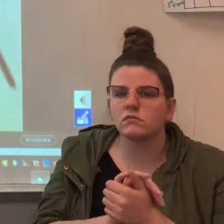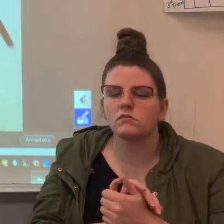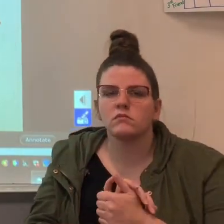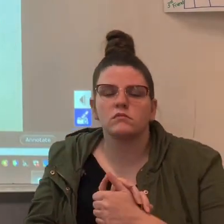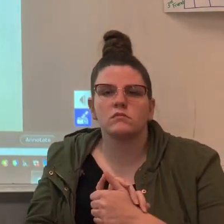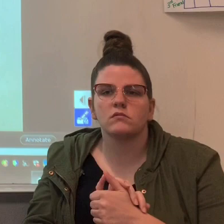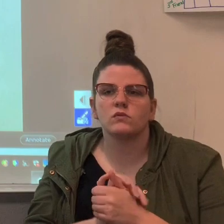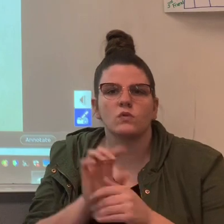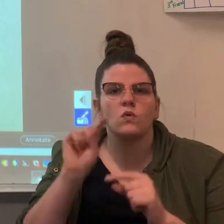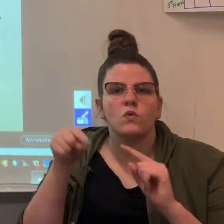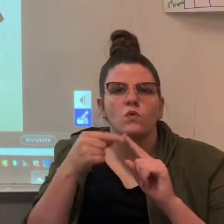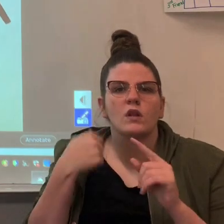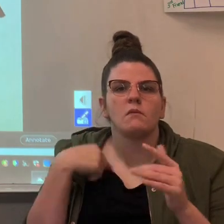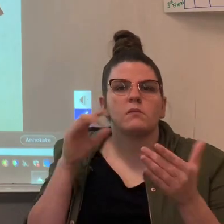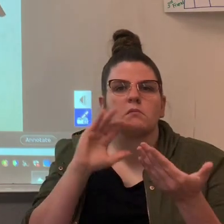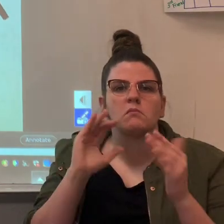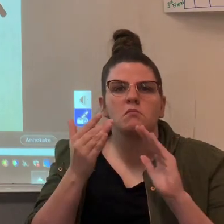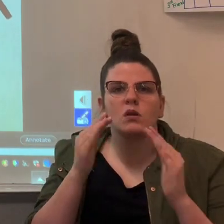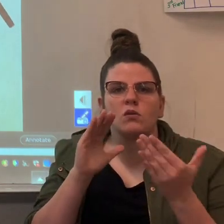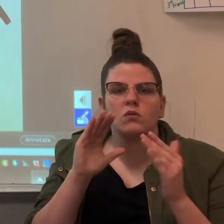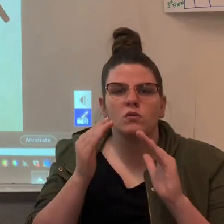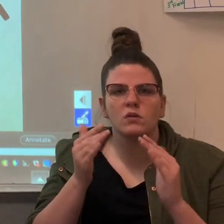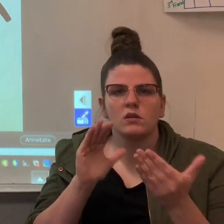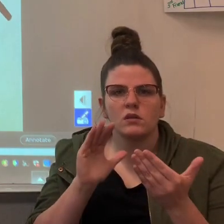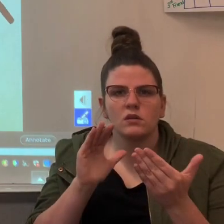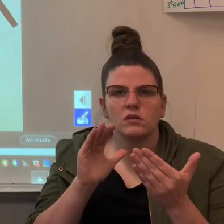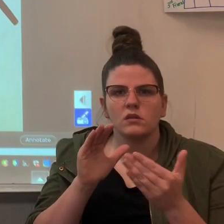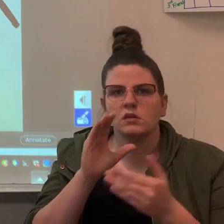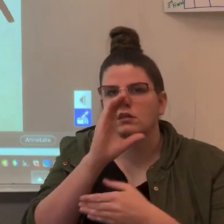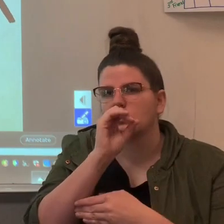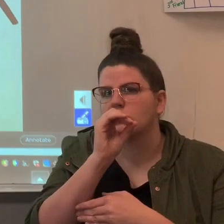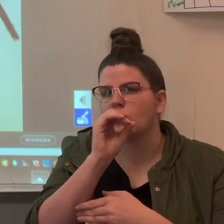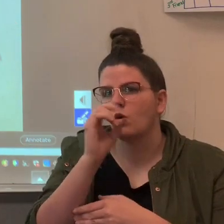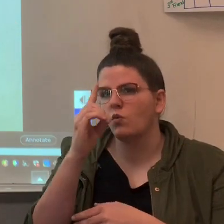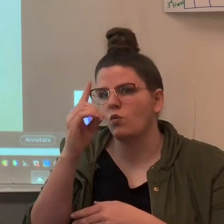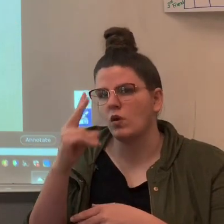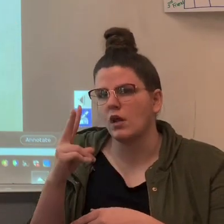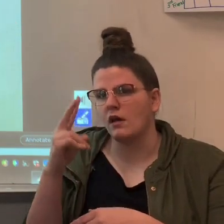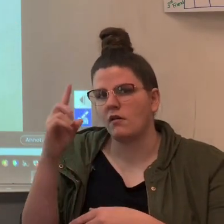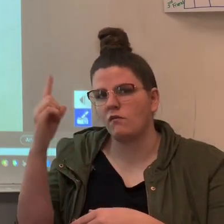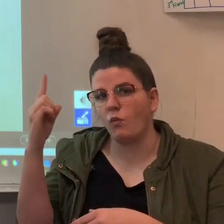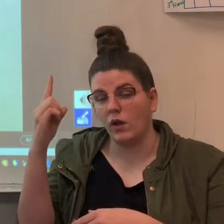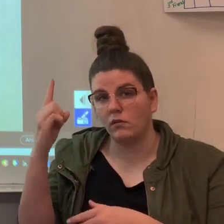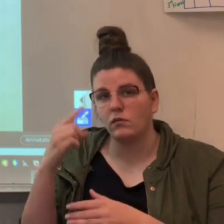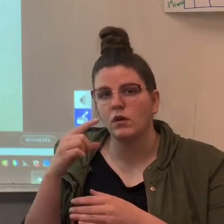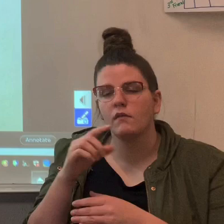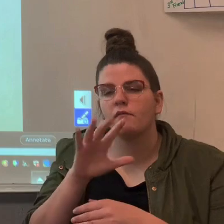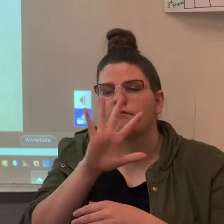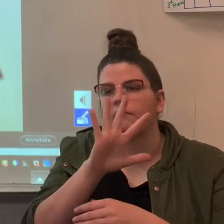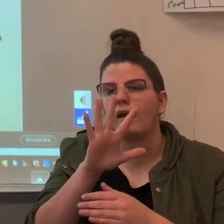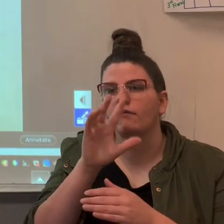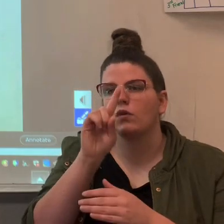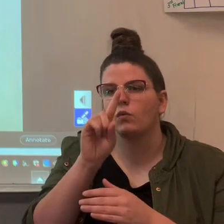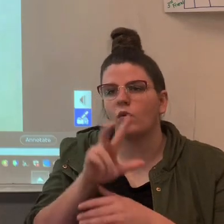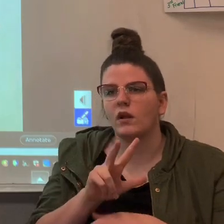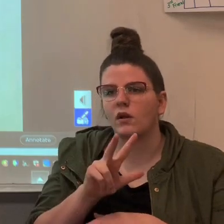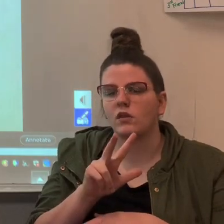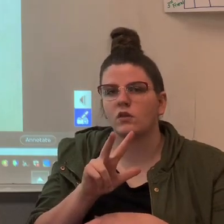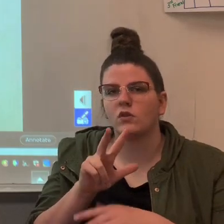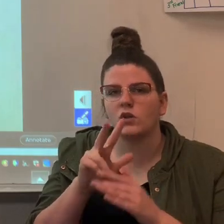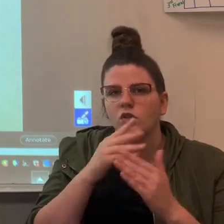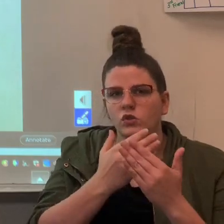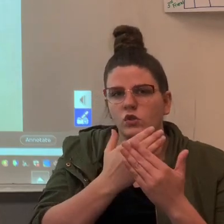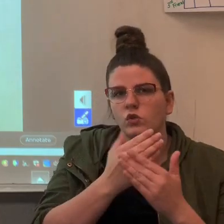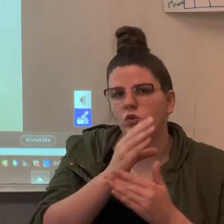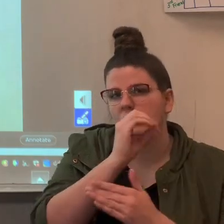I'm always comparing it to 0, my benchmarks, 1/2 and 1. Well, 5 and 1/3 would be closer to the 0,